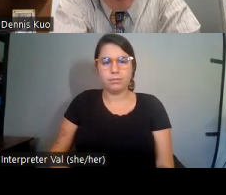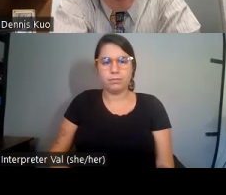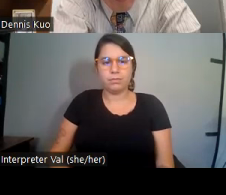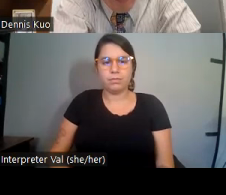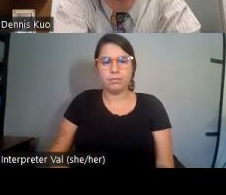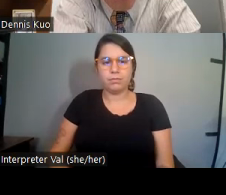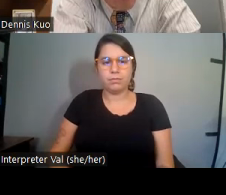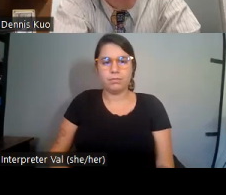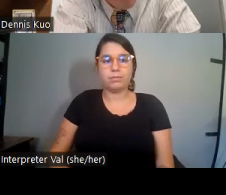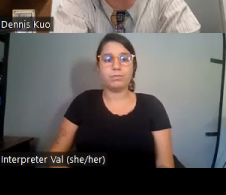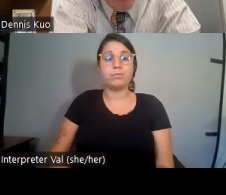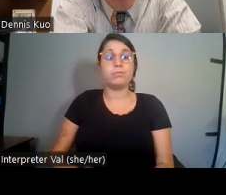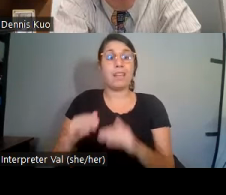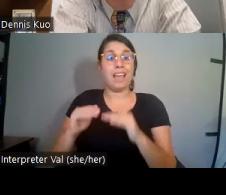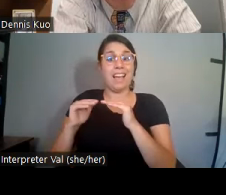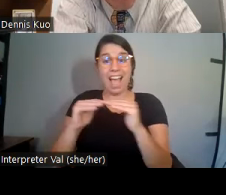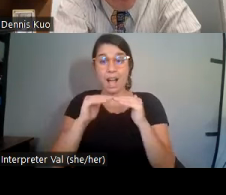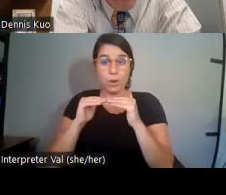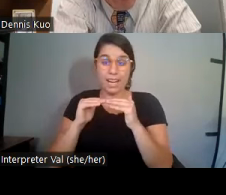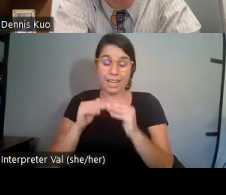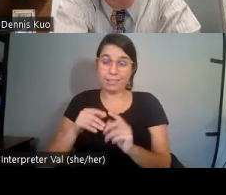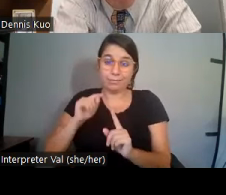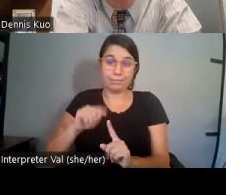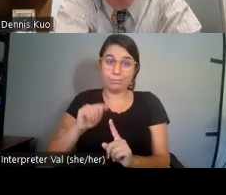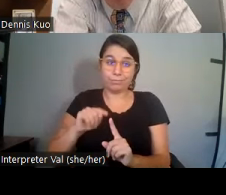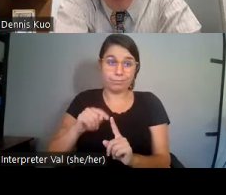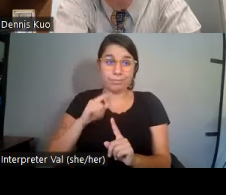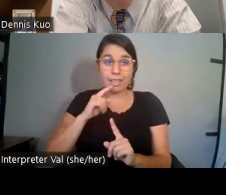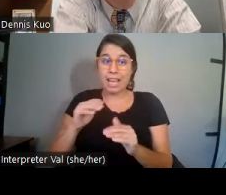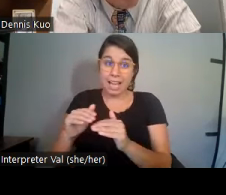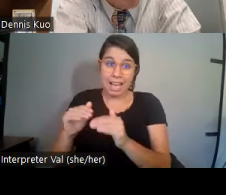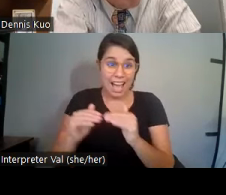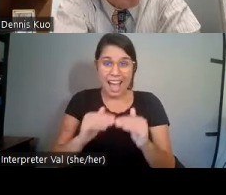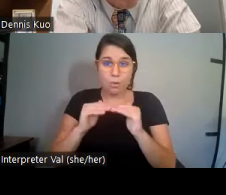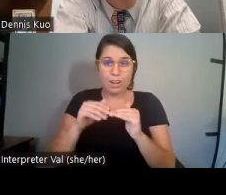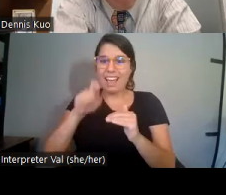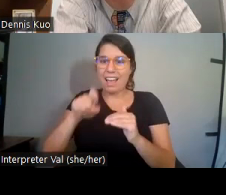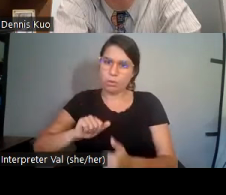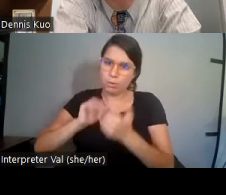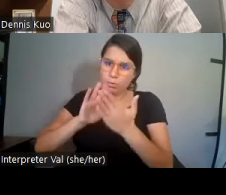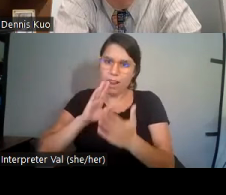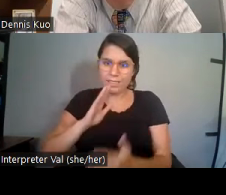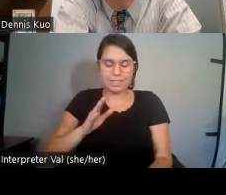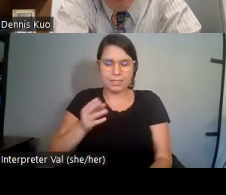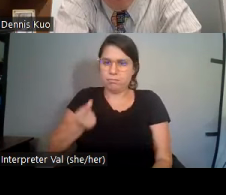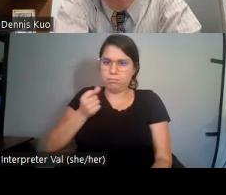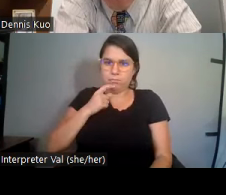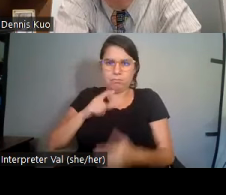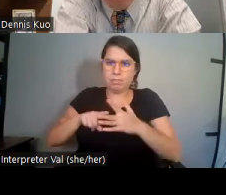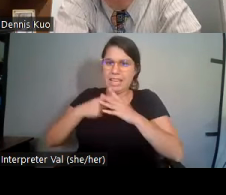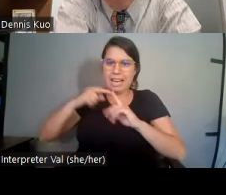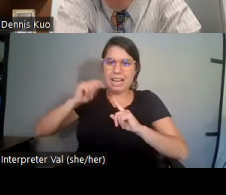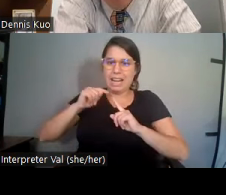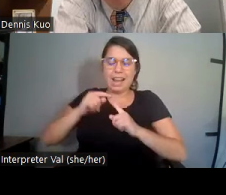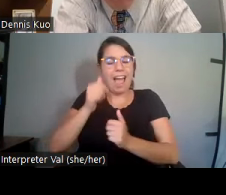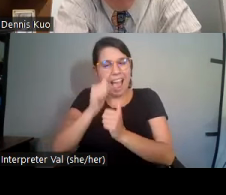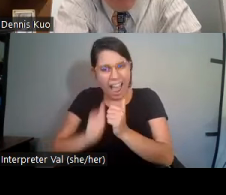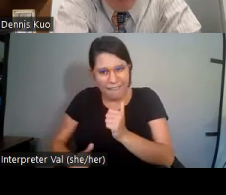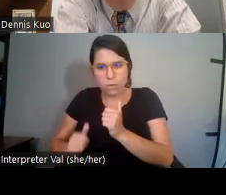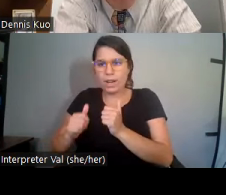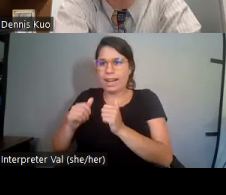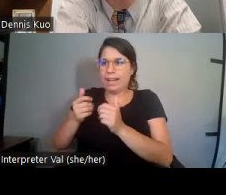Equity, health equity, equity in outcomes is addressed upfront, that every component it has to be designed with